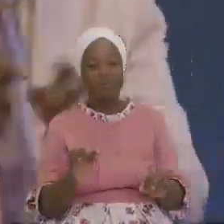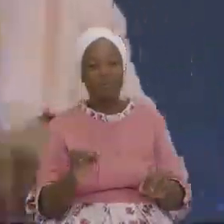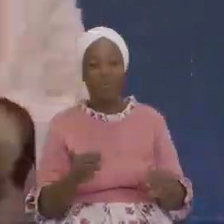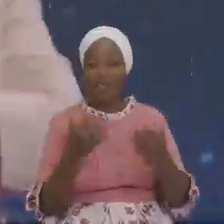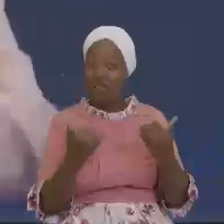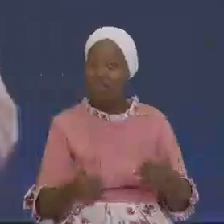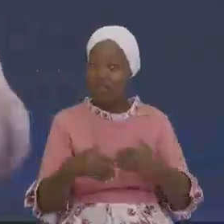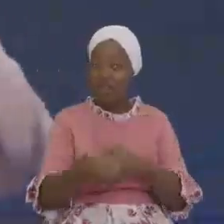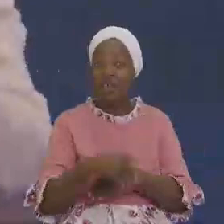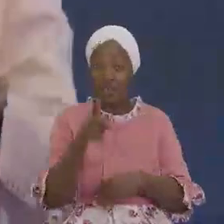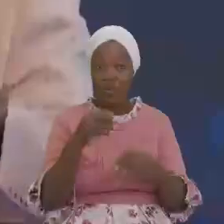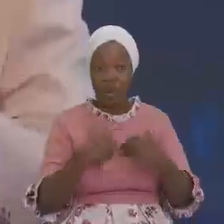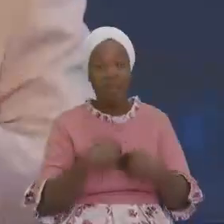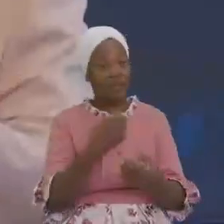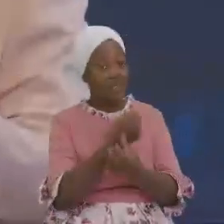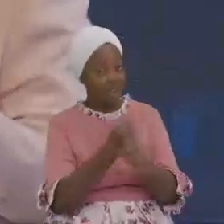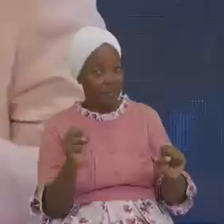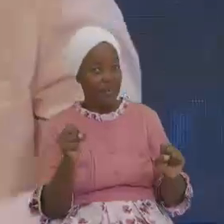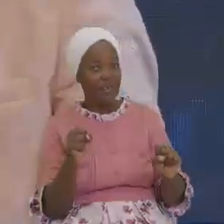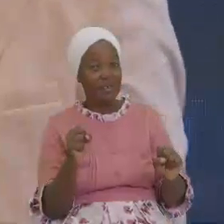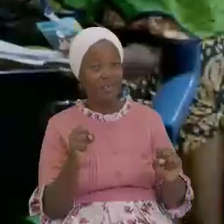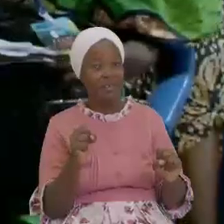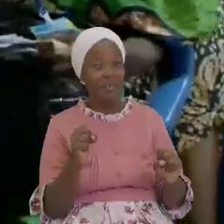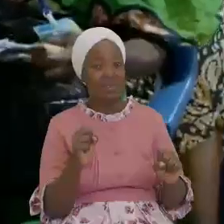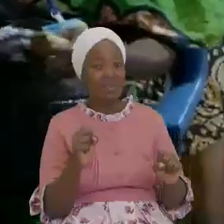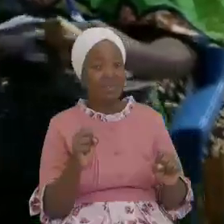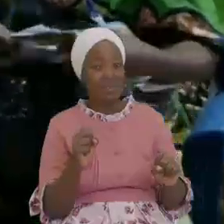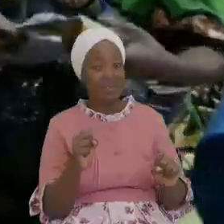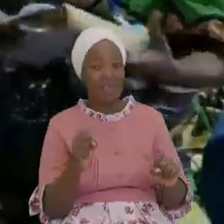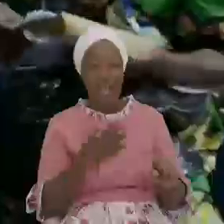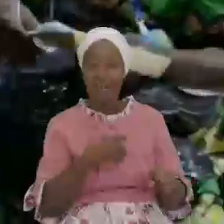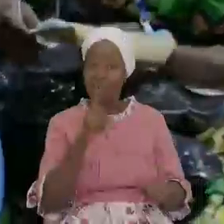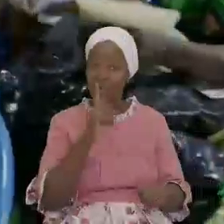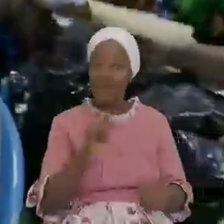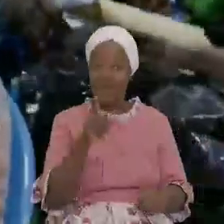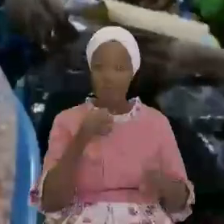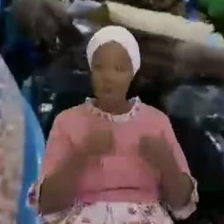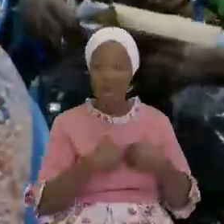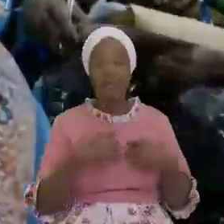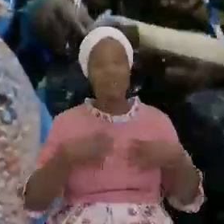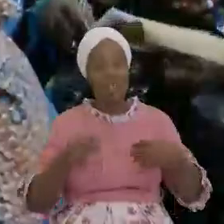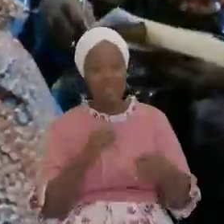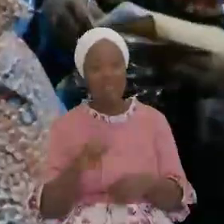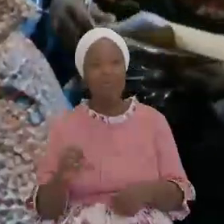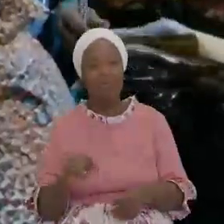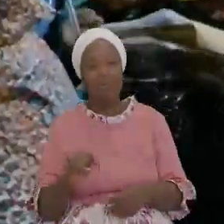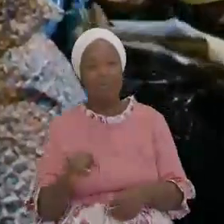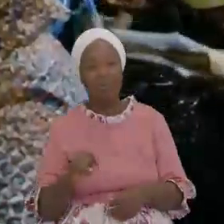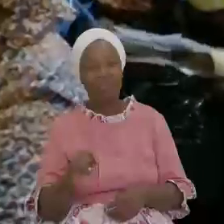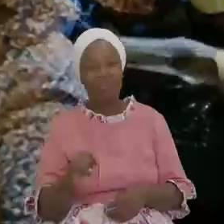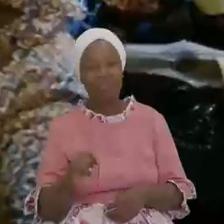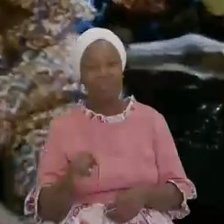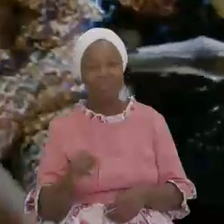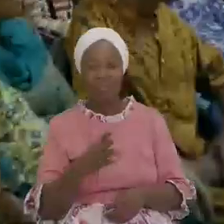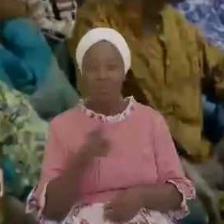Tonight you are going to have salvation. And of course you are going to have healing. You are going to